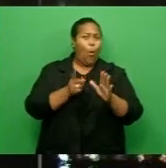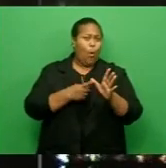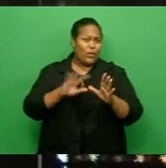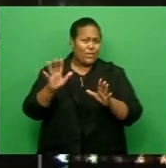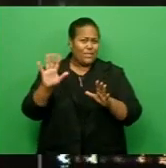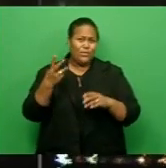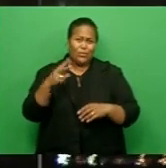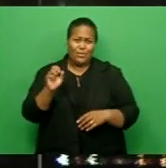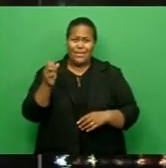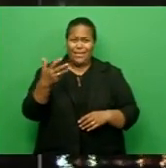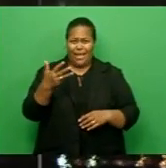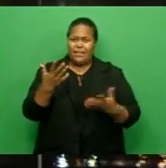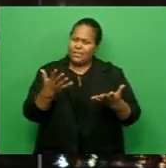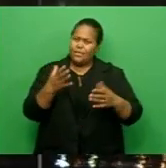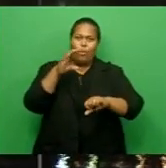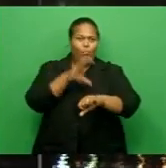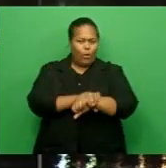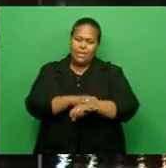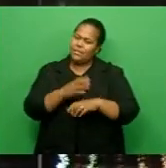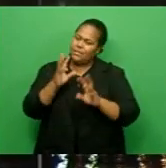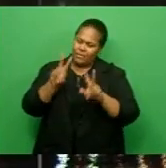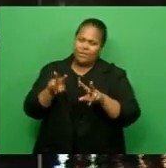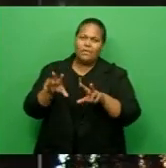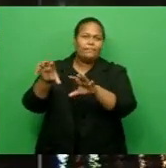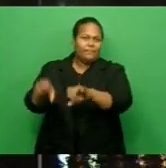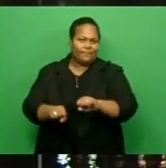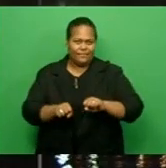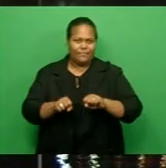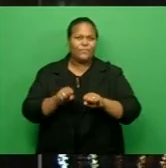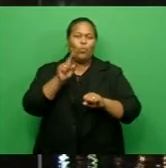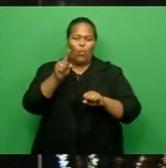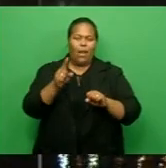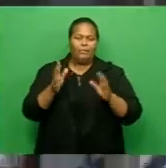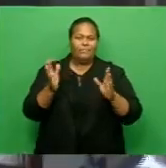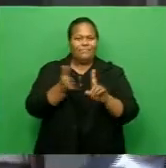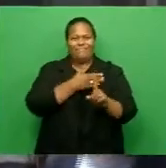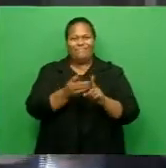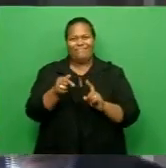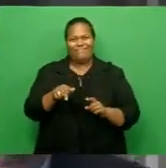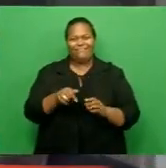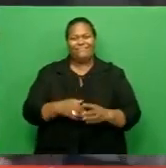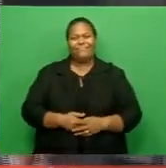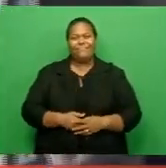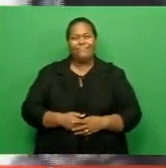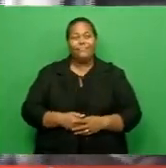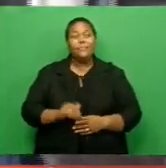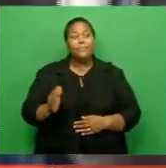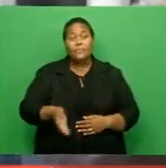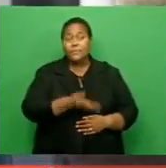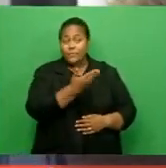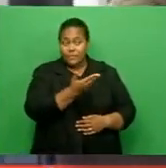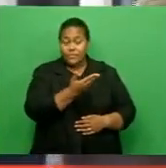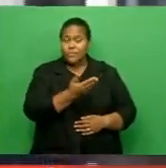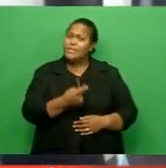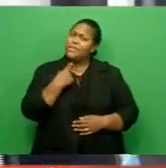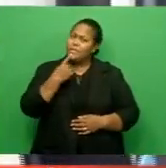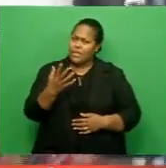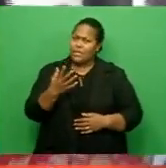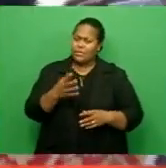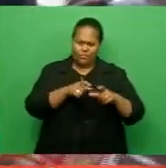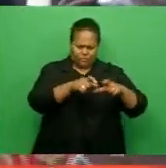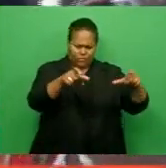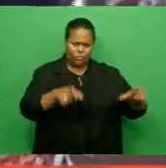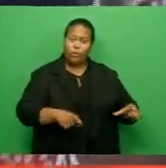of assault causing actual bodily harm. Praneet Prakash with the details. Keresi Maya is claiming that judicial proceedings